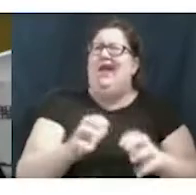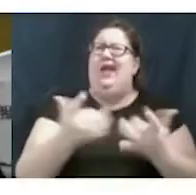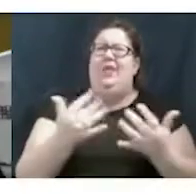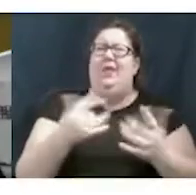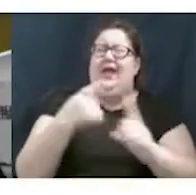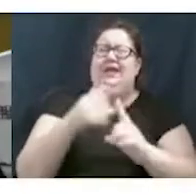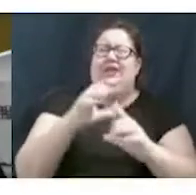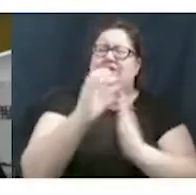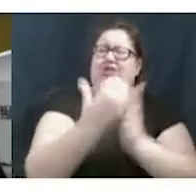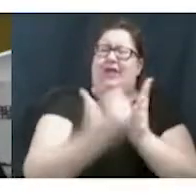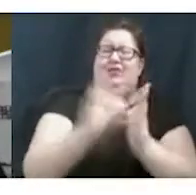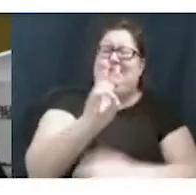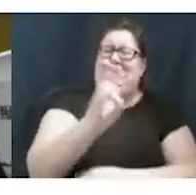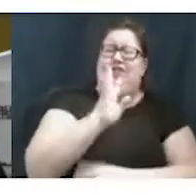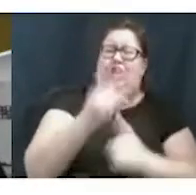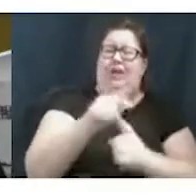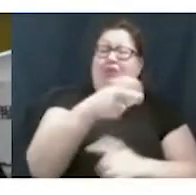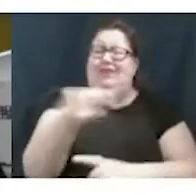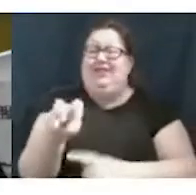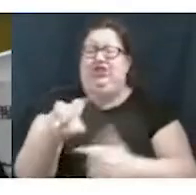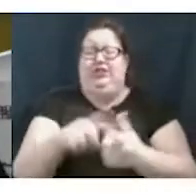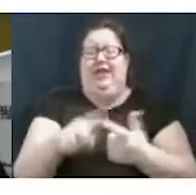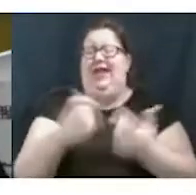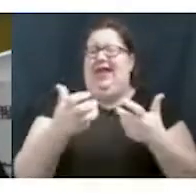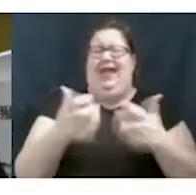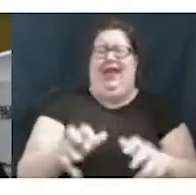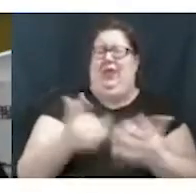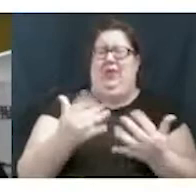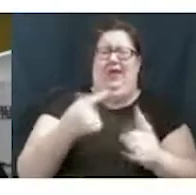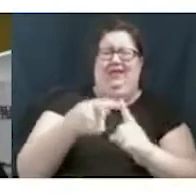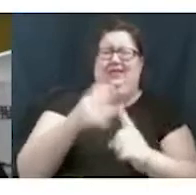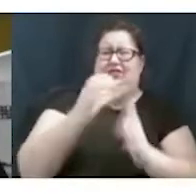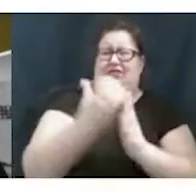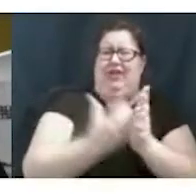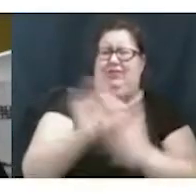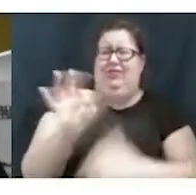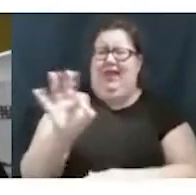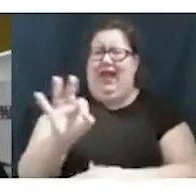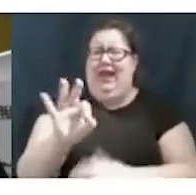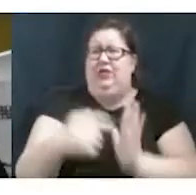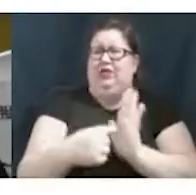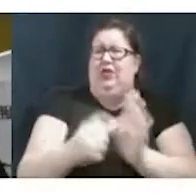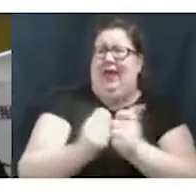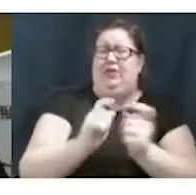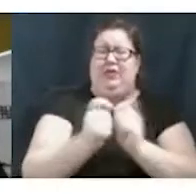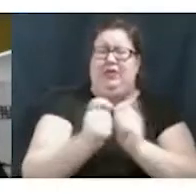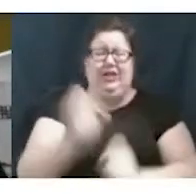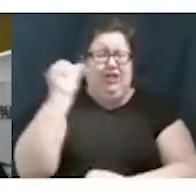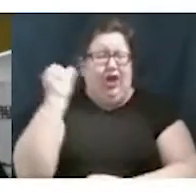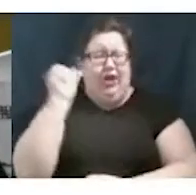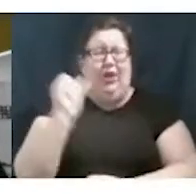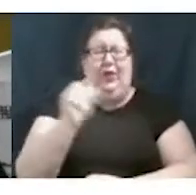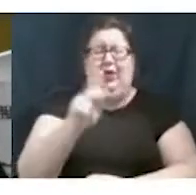about transitions. And I don't want to wait till chapter 9 to show them how to adjust audio and add keyframes. And I don't